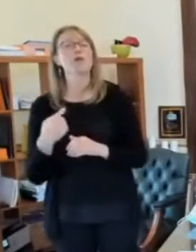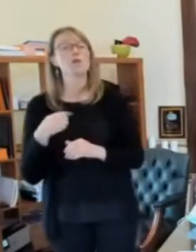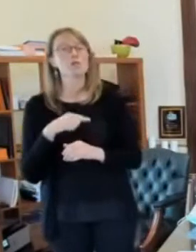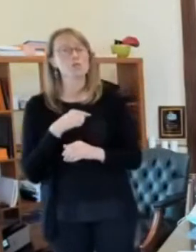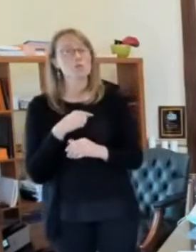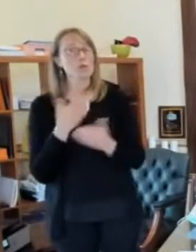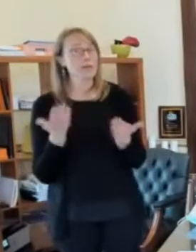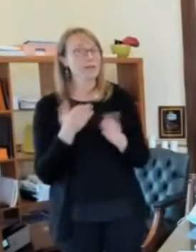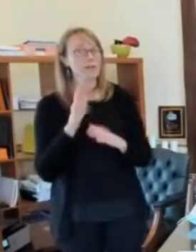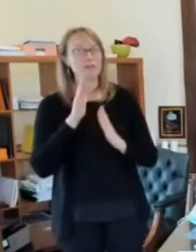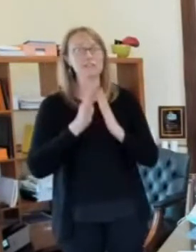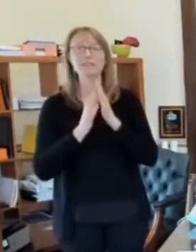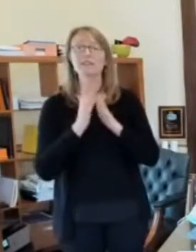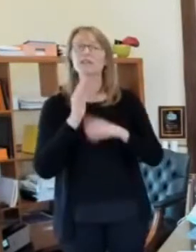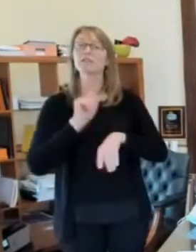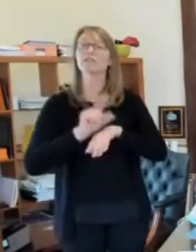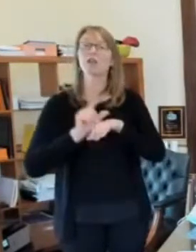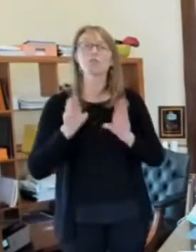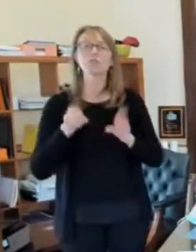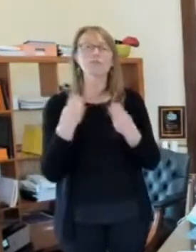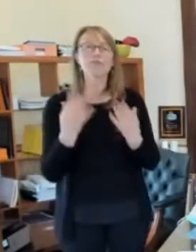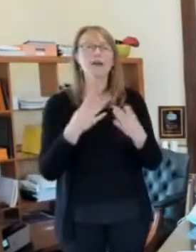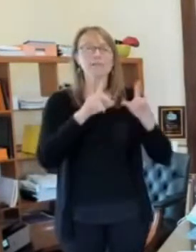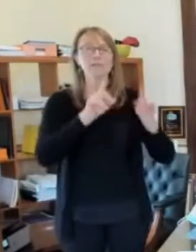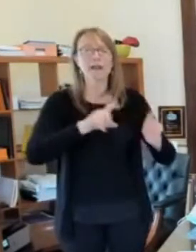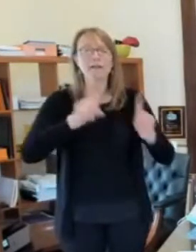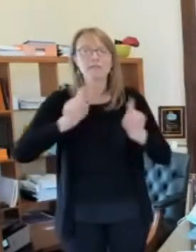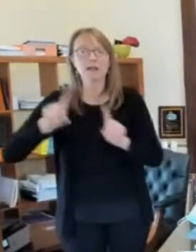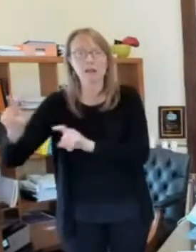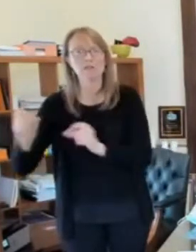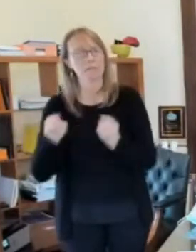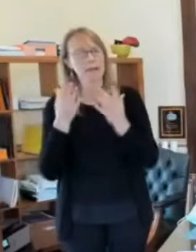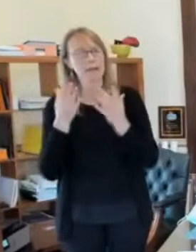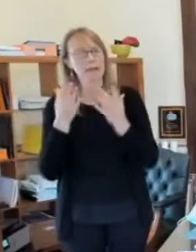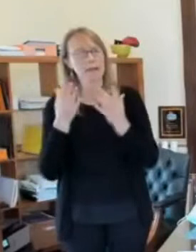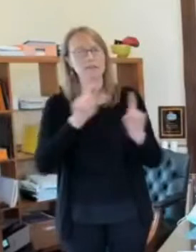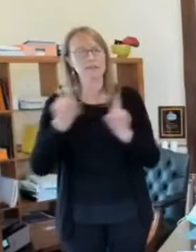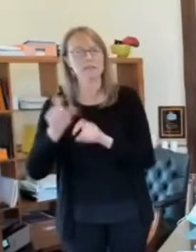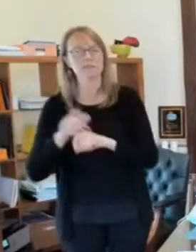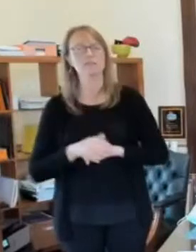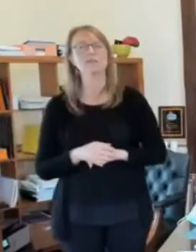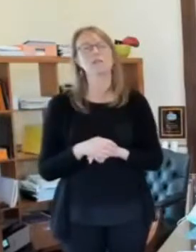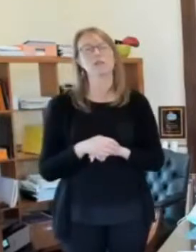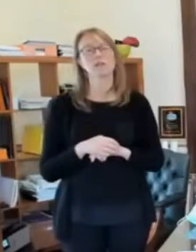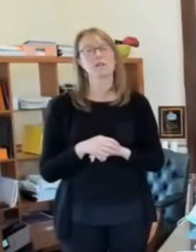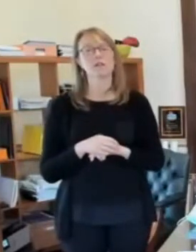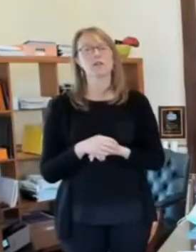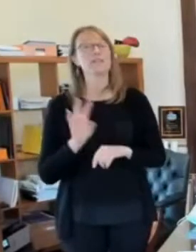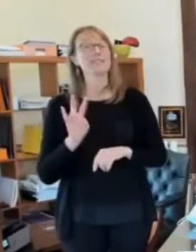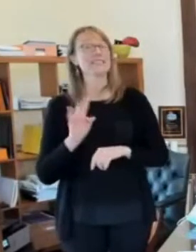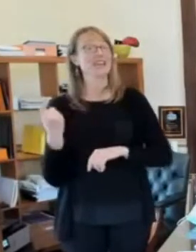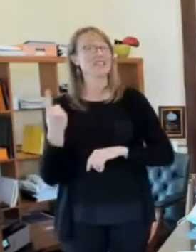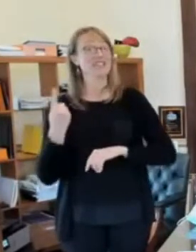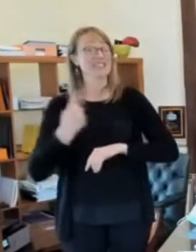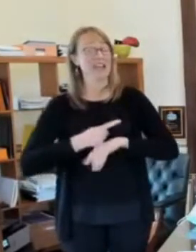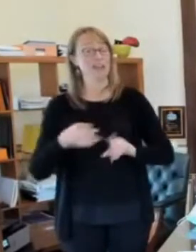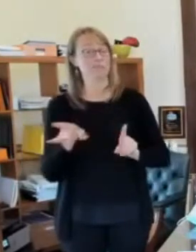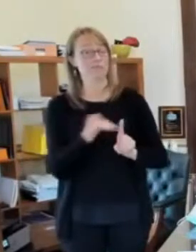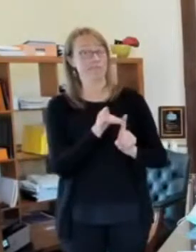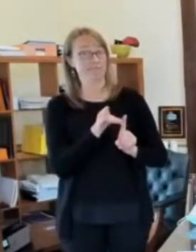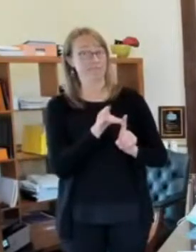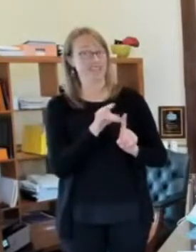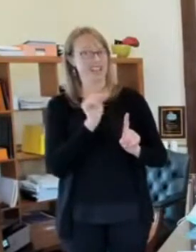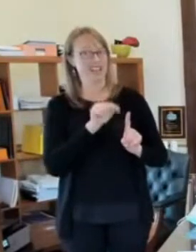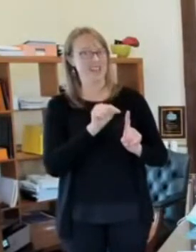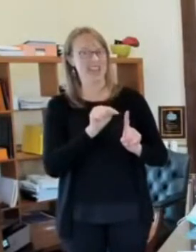in the city of St. Louis. Our positivity rate, 7-day positivity rate, is down to about 12%. We're